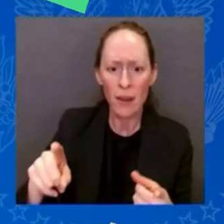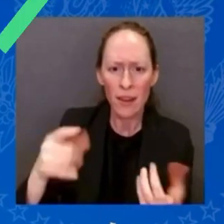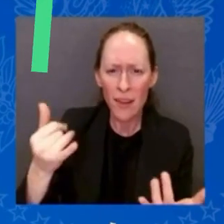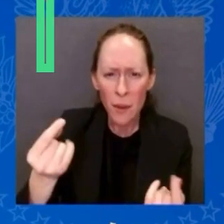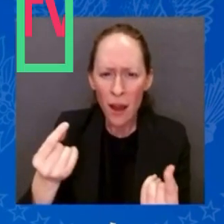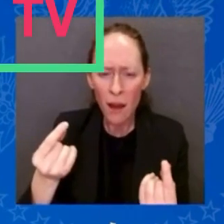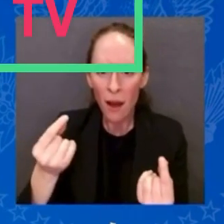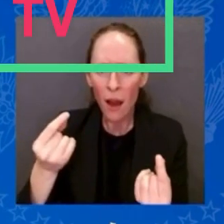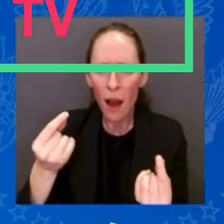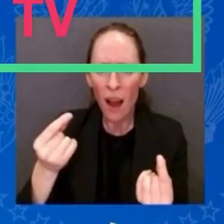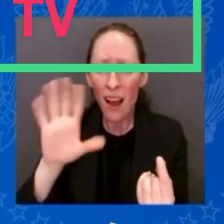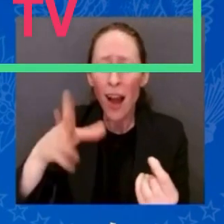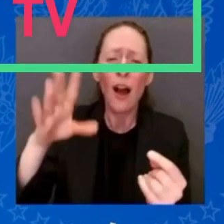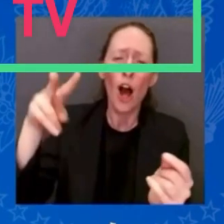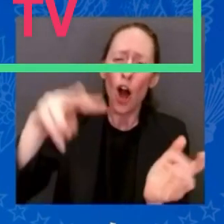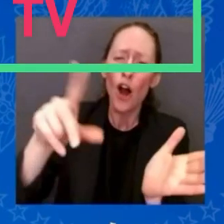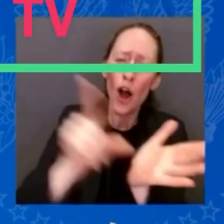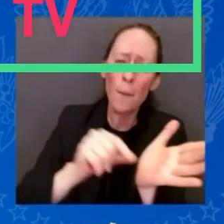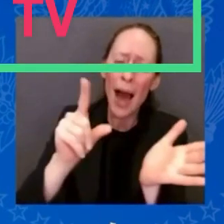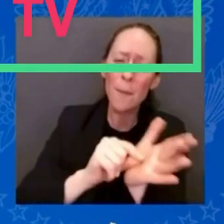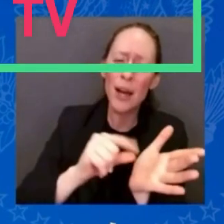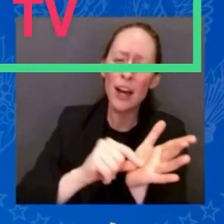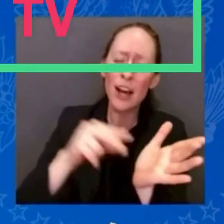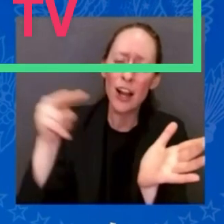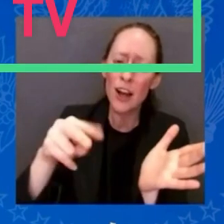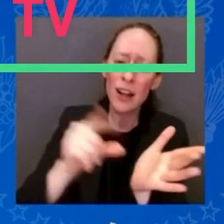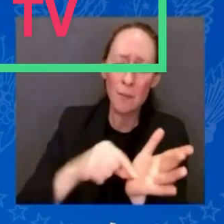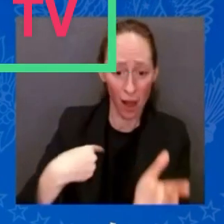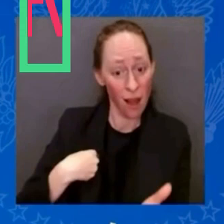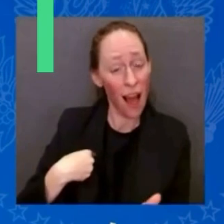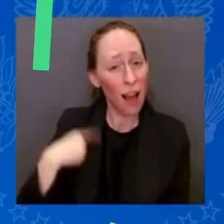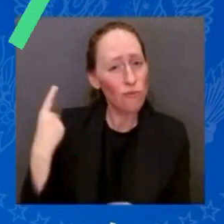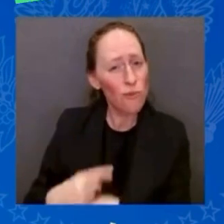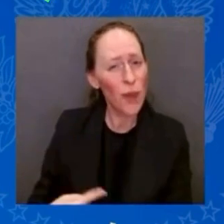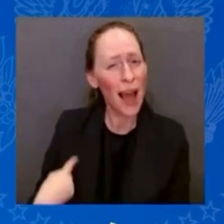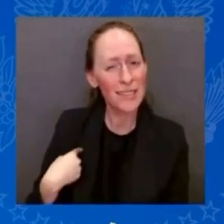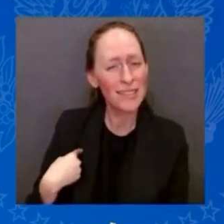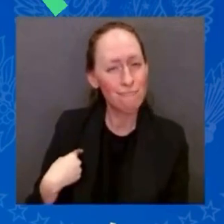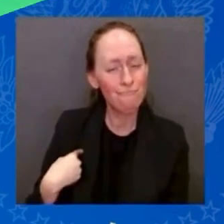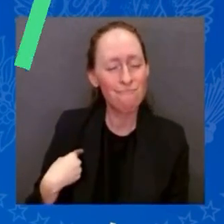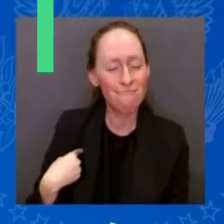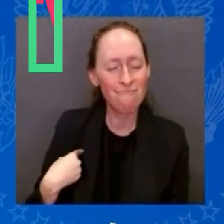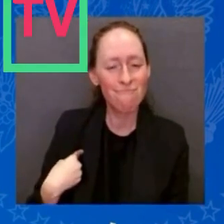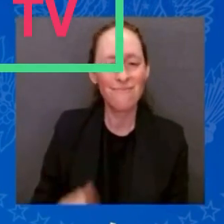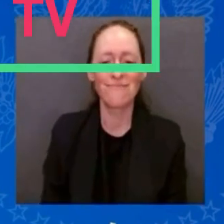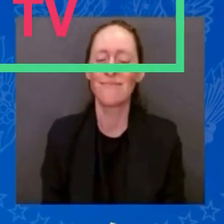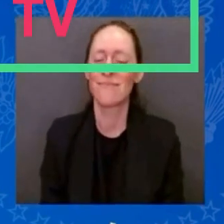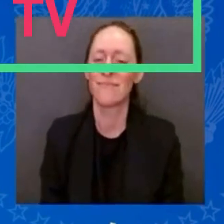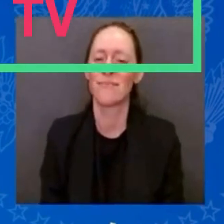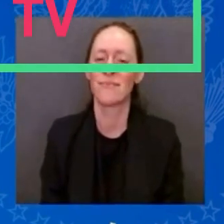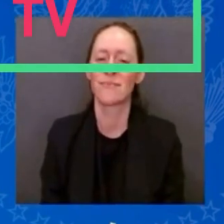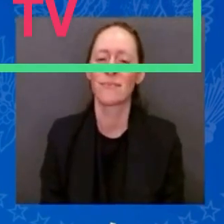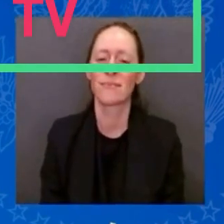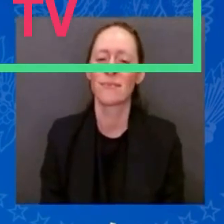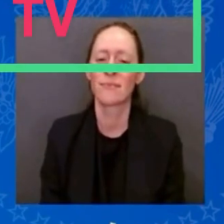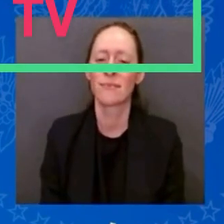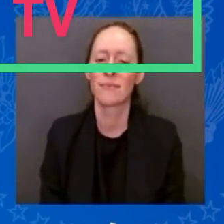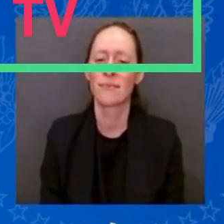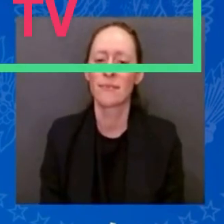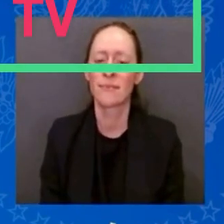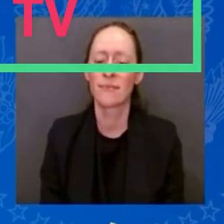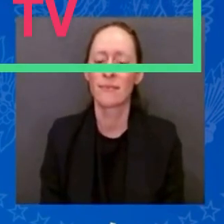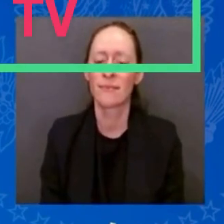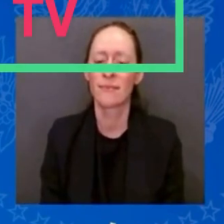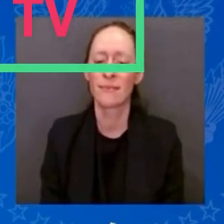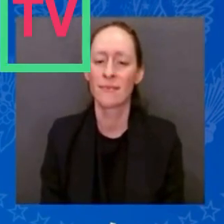and suggestions below in the comment section. Thank you for subscribing to this news channel. You will be notified of any breaking news and new post